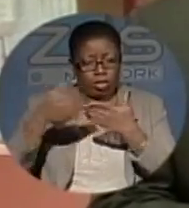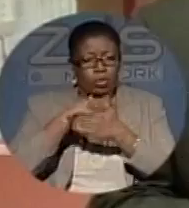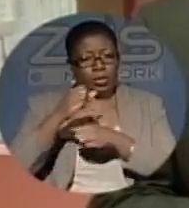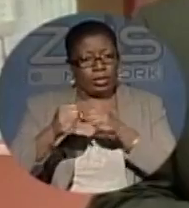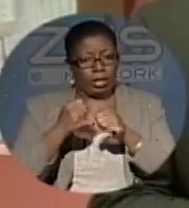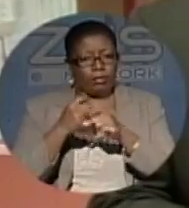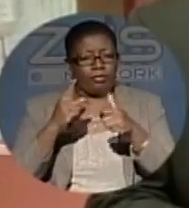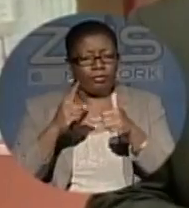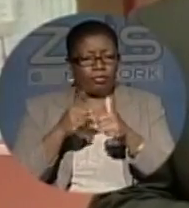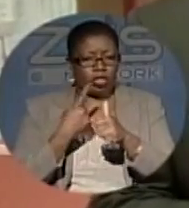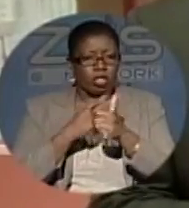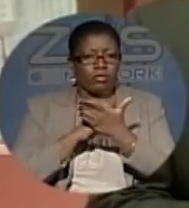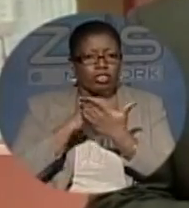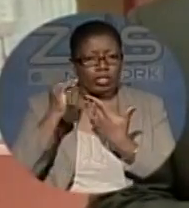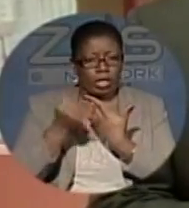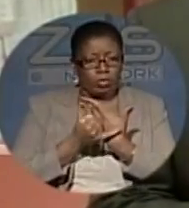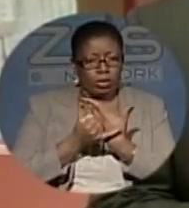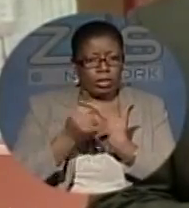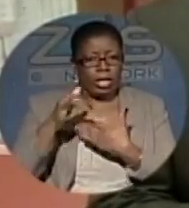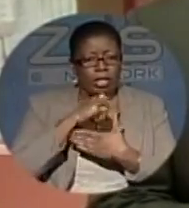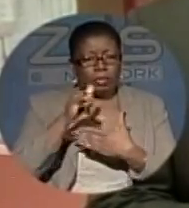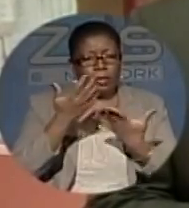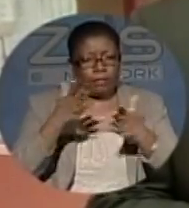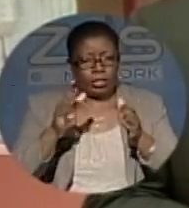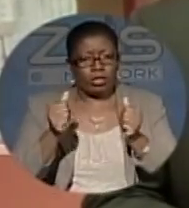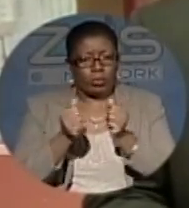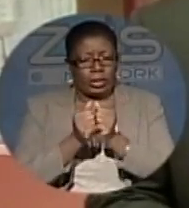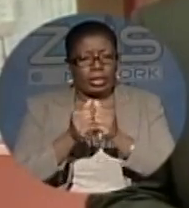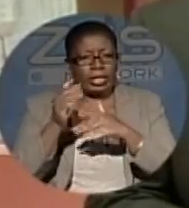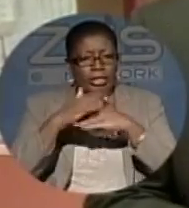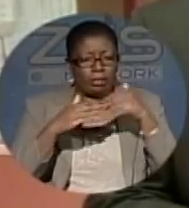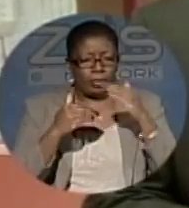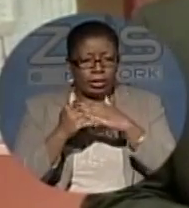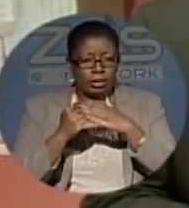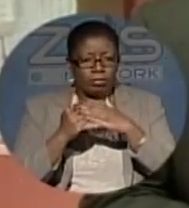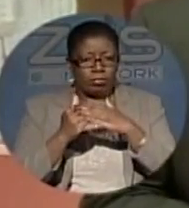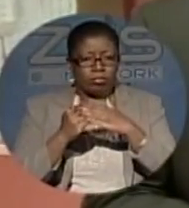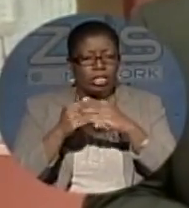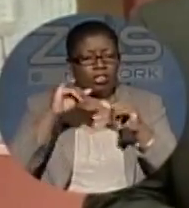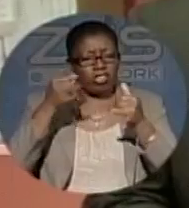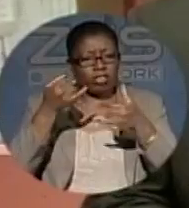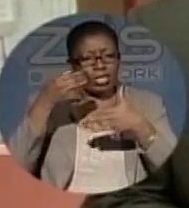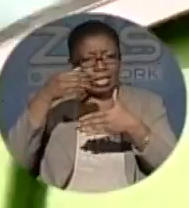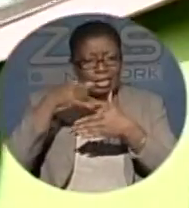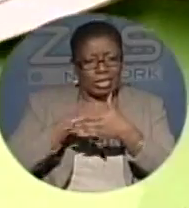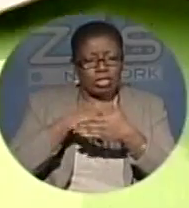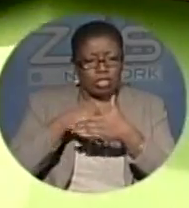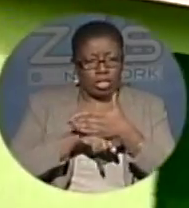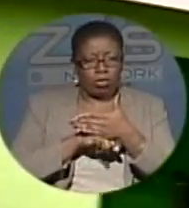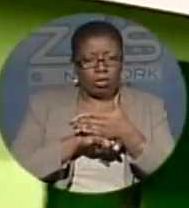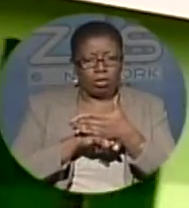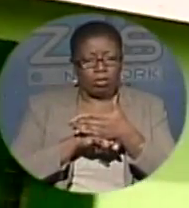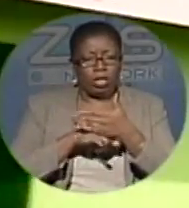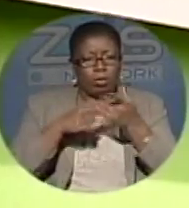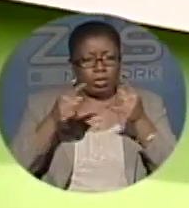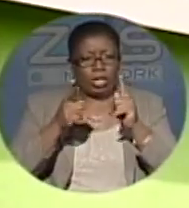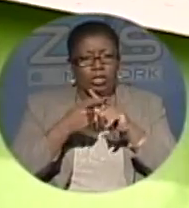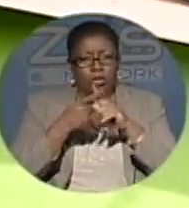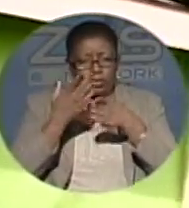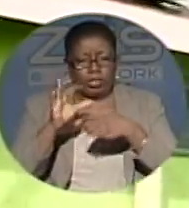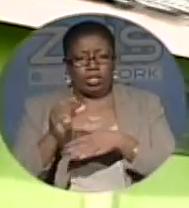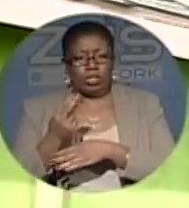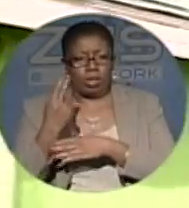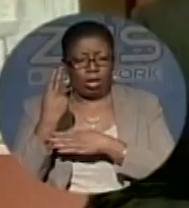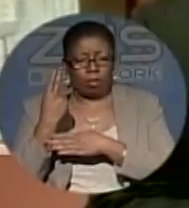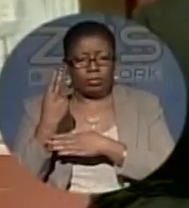January they can be finished with the building. In fact, the interior is just about to complete. They're just doing some carpentry work on the interior, and I'm